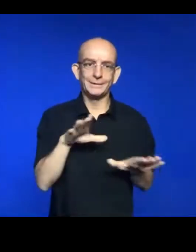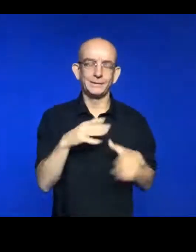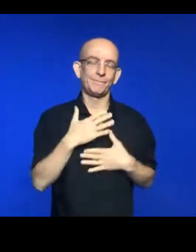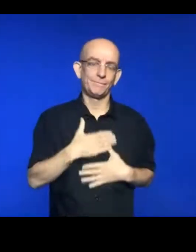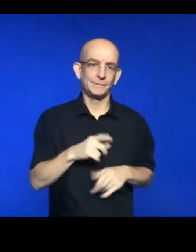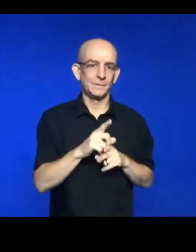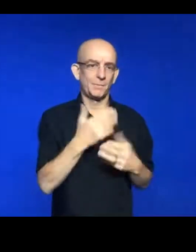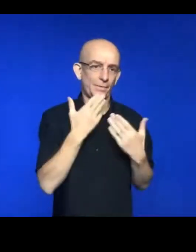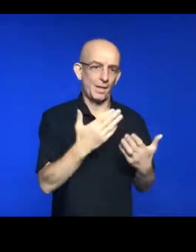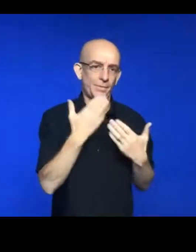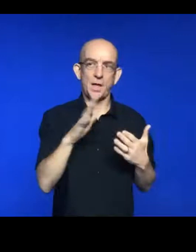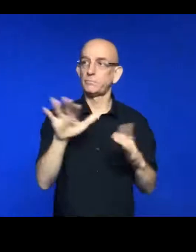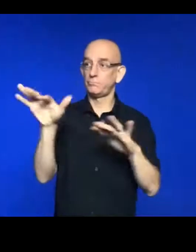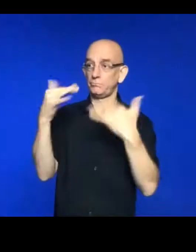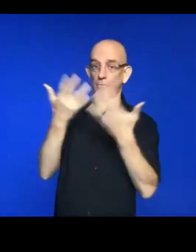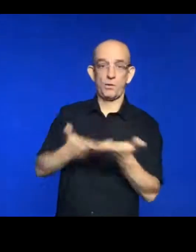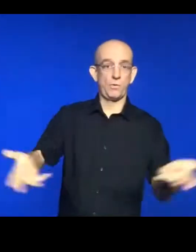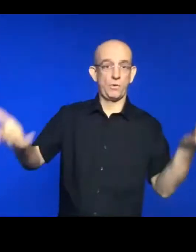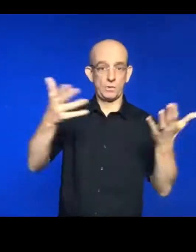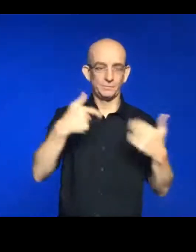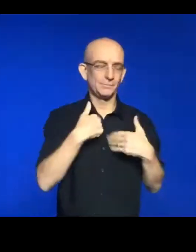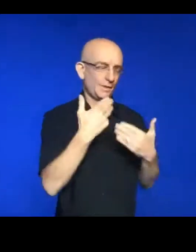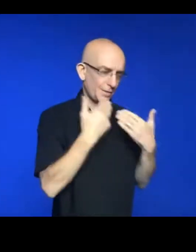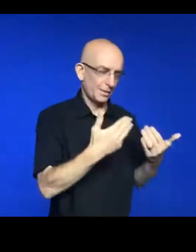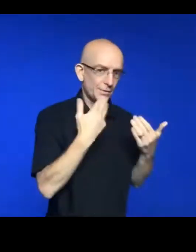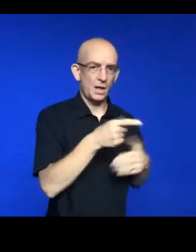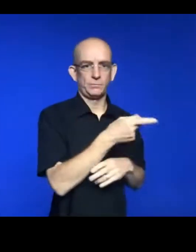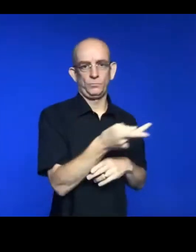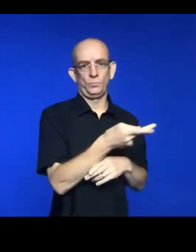it. And we have been discussing